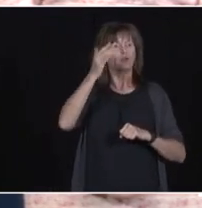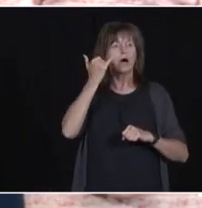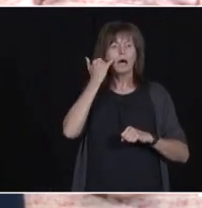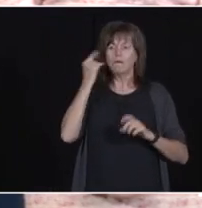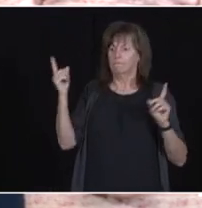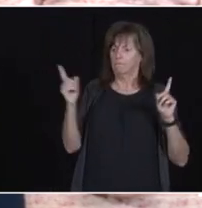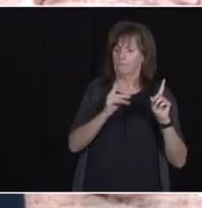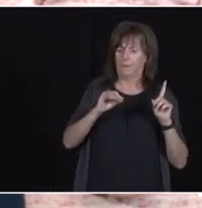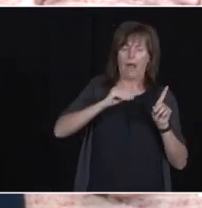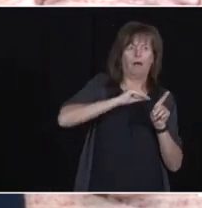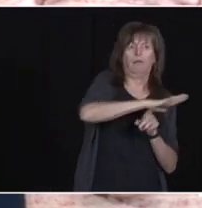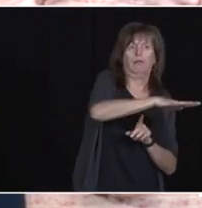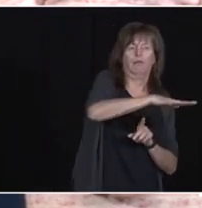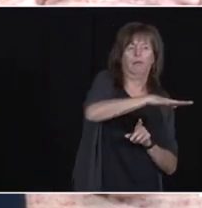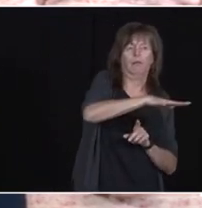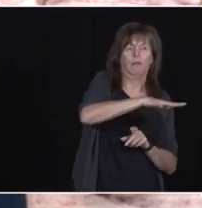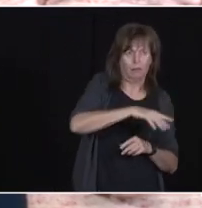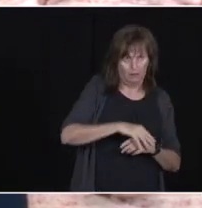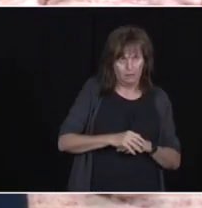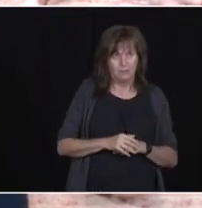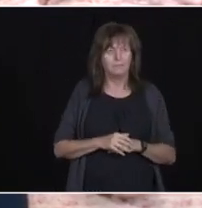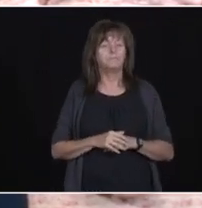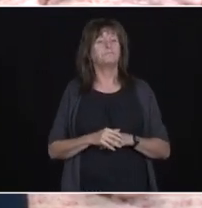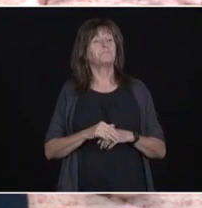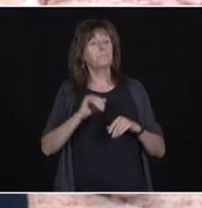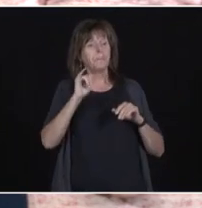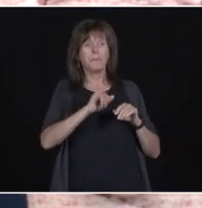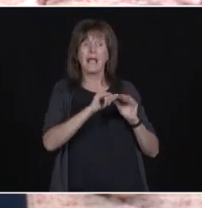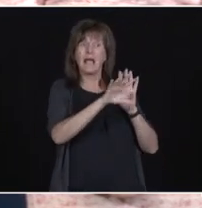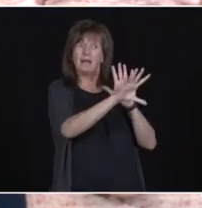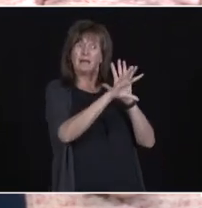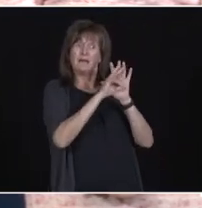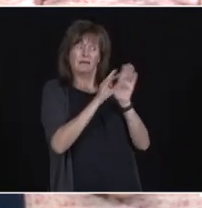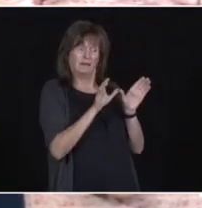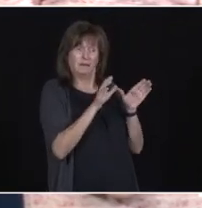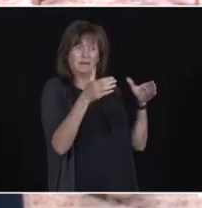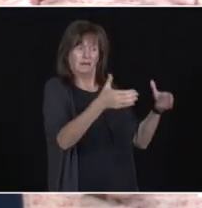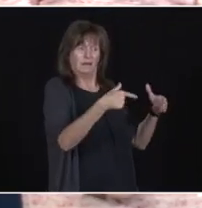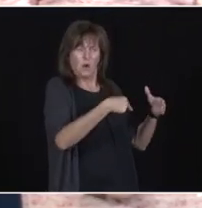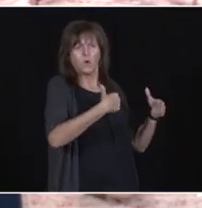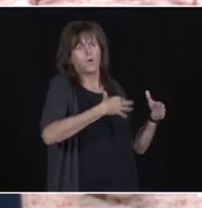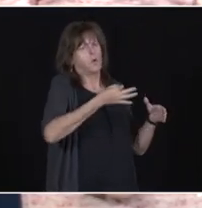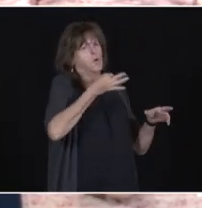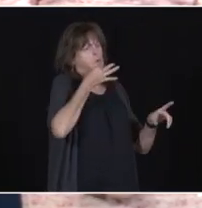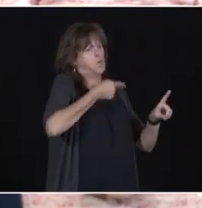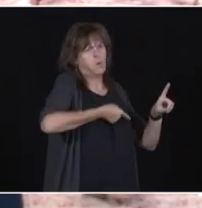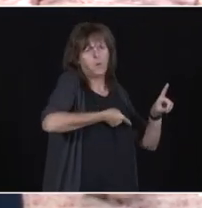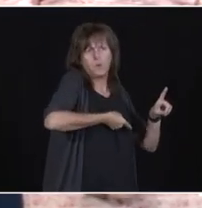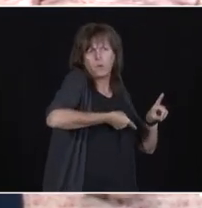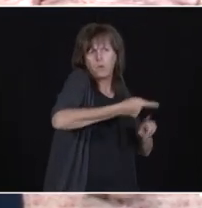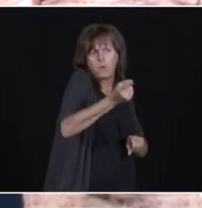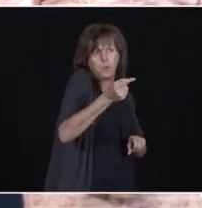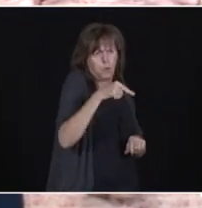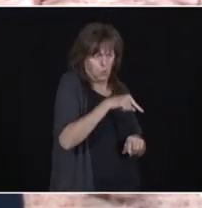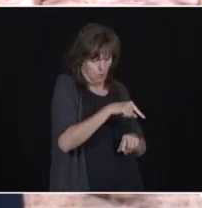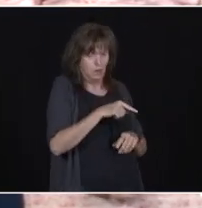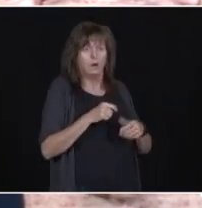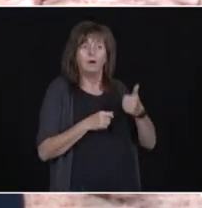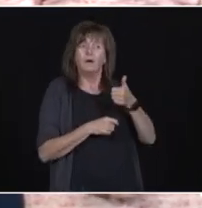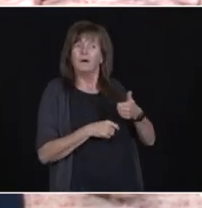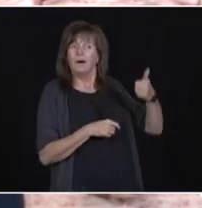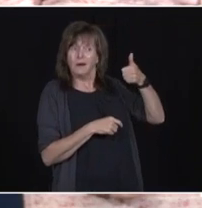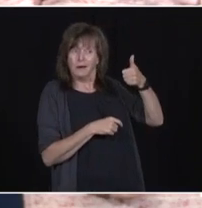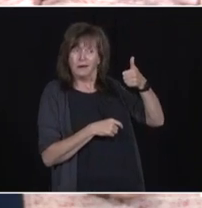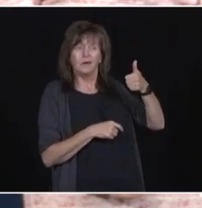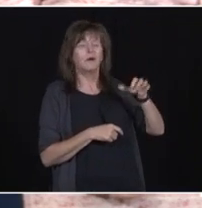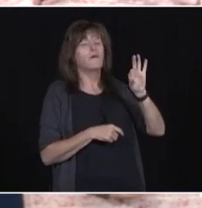bring to addressing the commission's mandate. This commission will be chaired by Associate Chief Justice Frank Morocco, who's